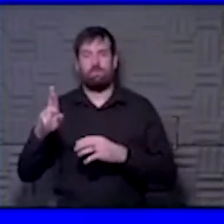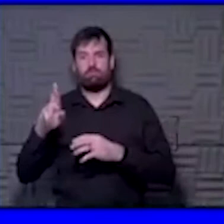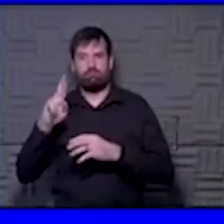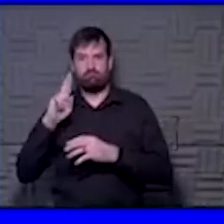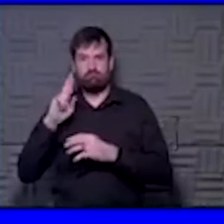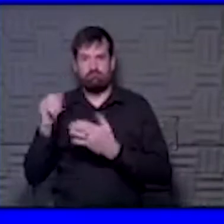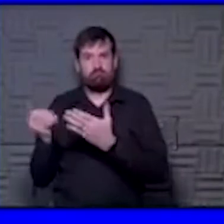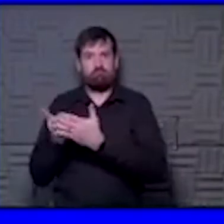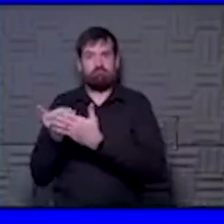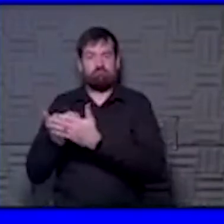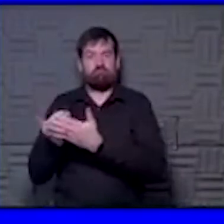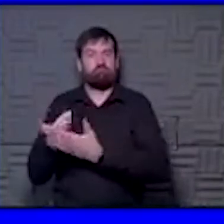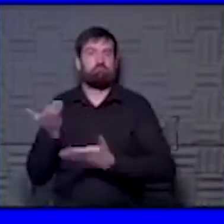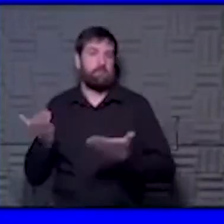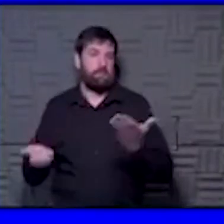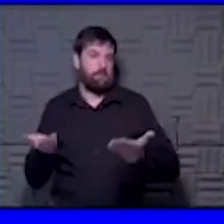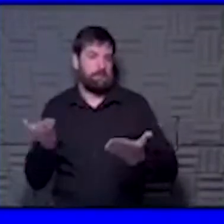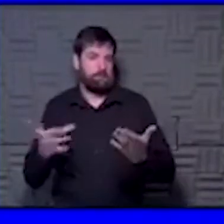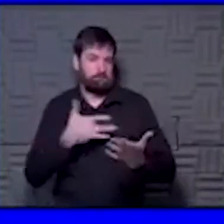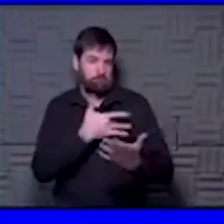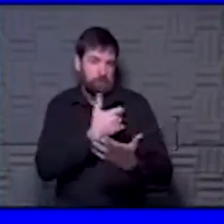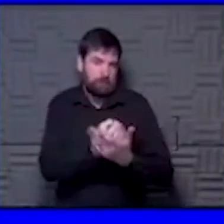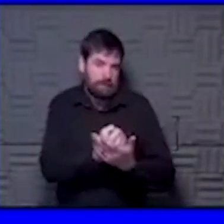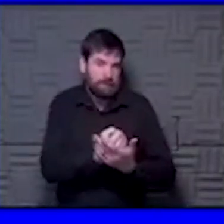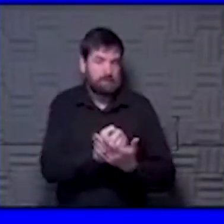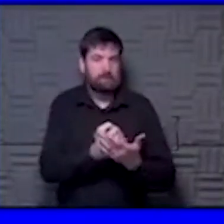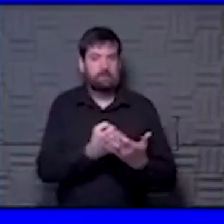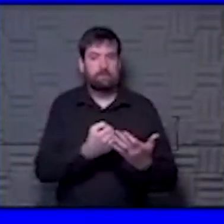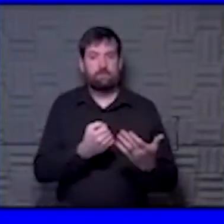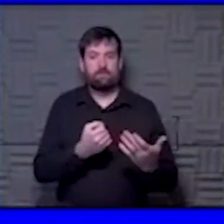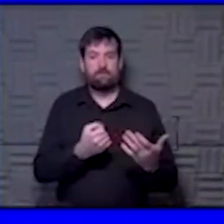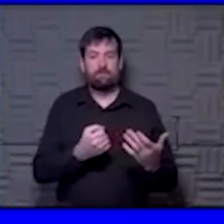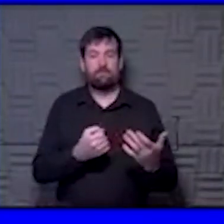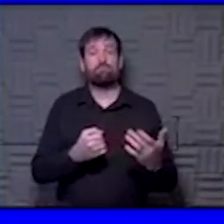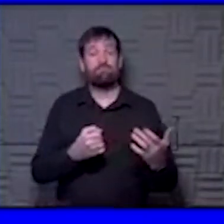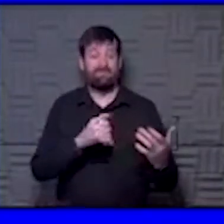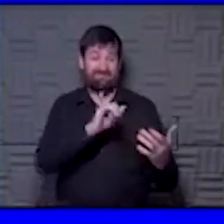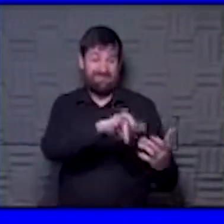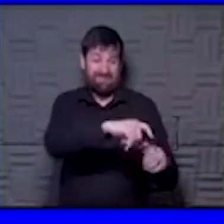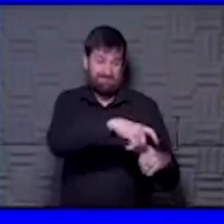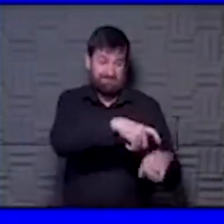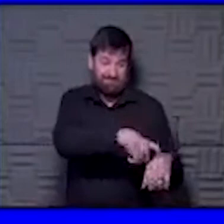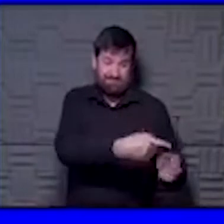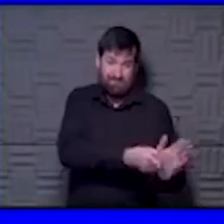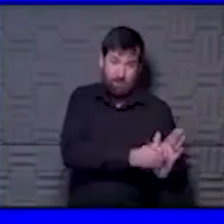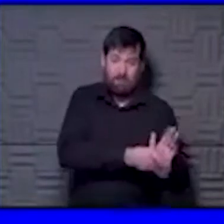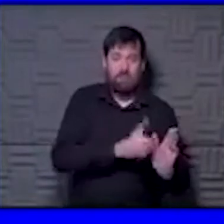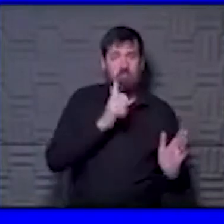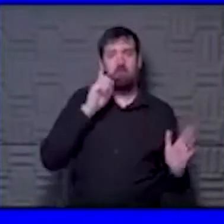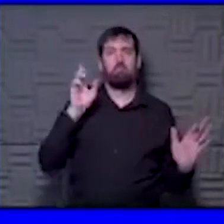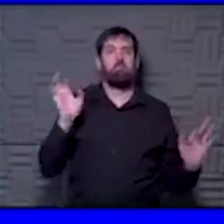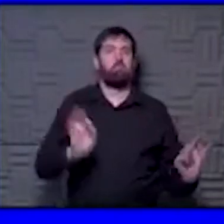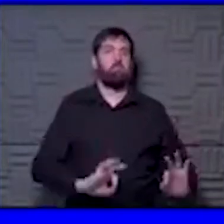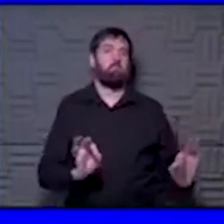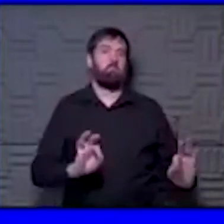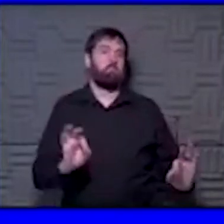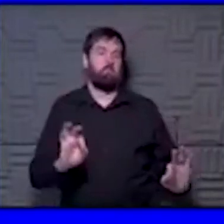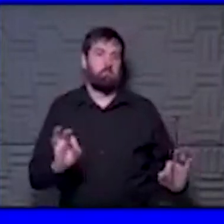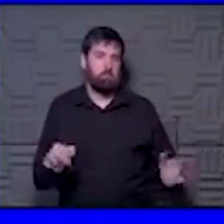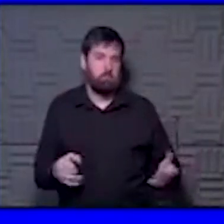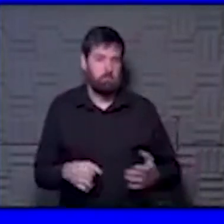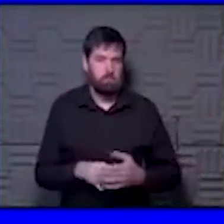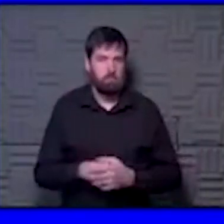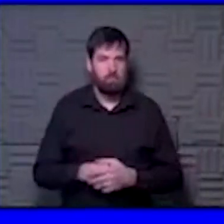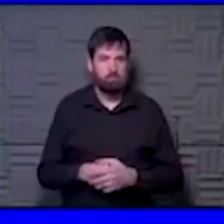with, you know, maybe it's heart attacks that are light at the time, and you're not seeking medical care on your own,